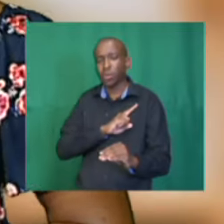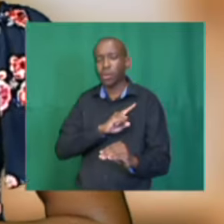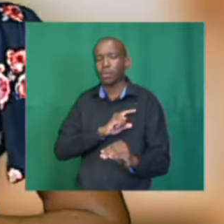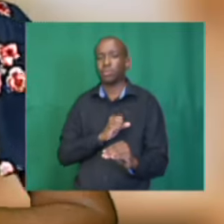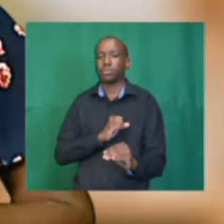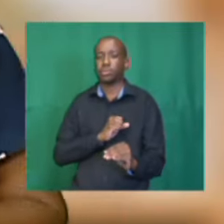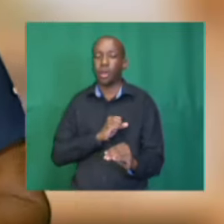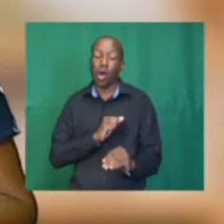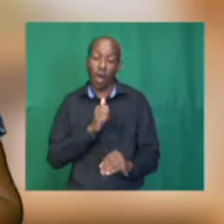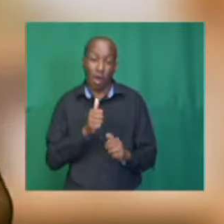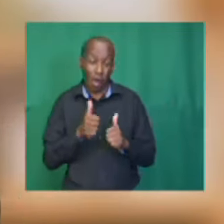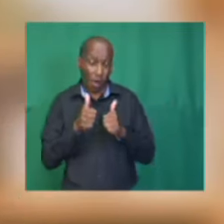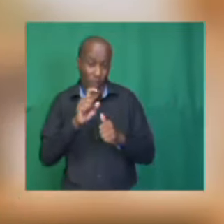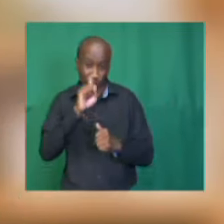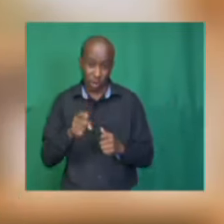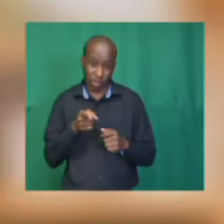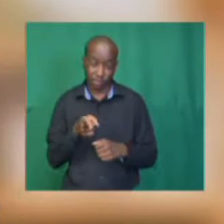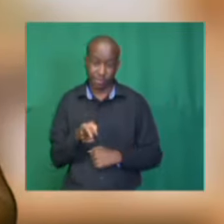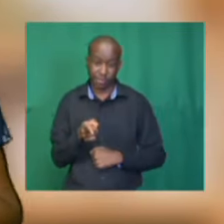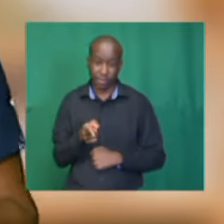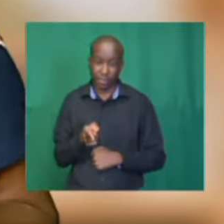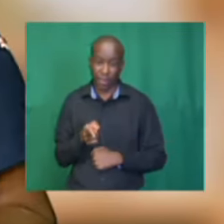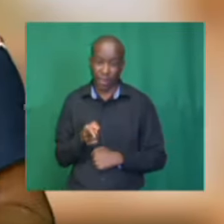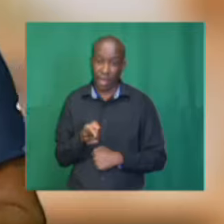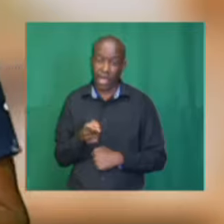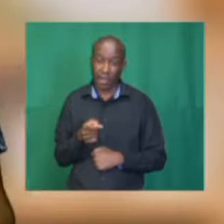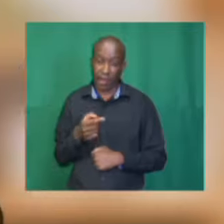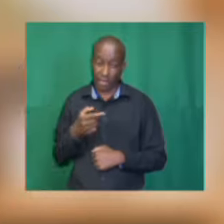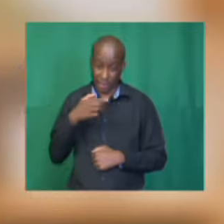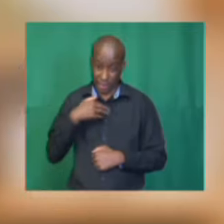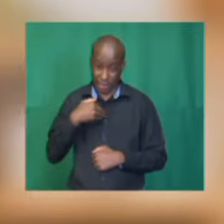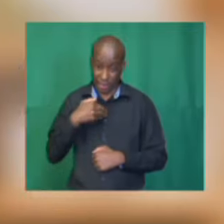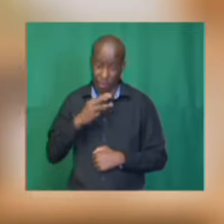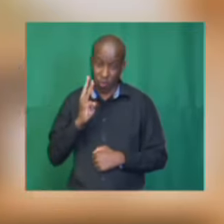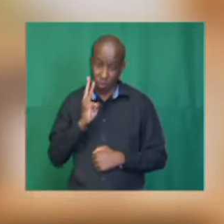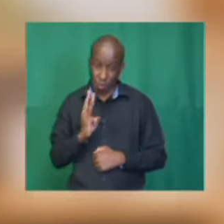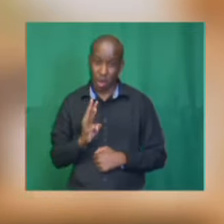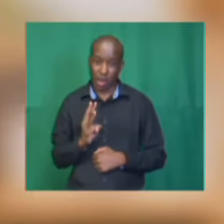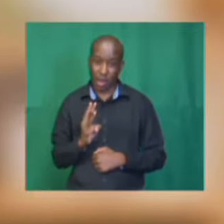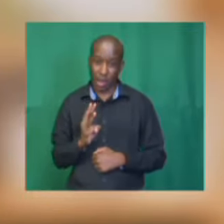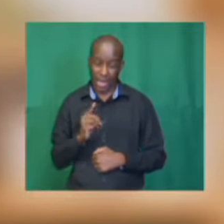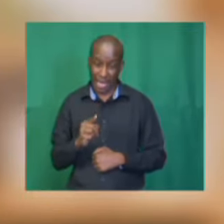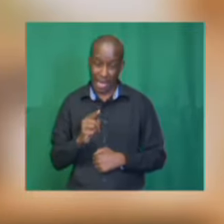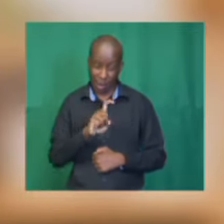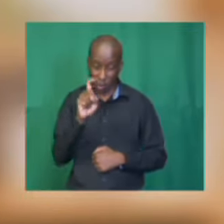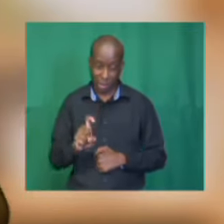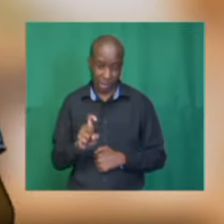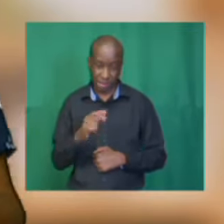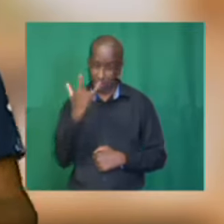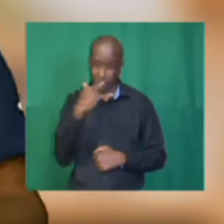Oh, that's a very good question, and we are going to look at that's a very smart